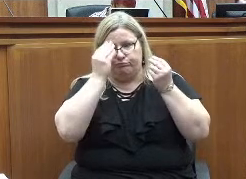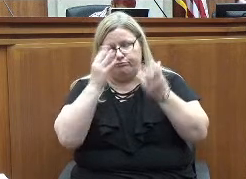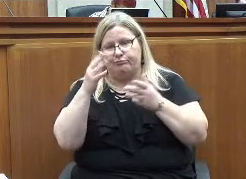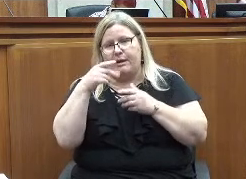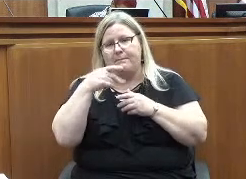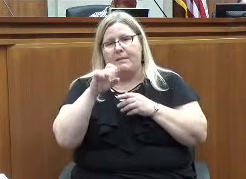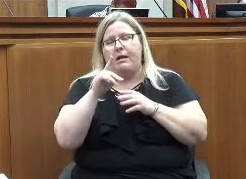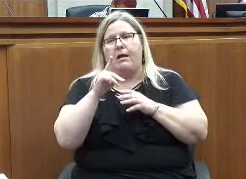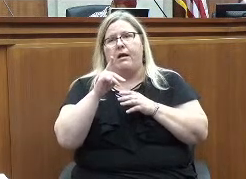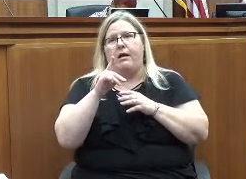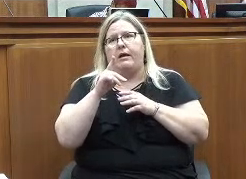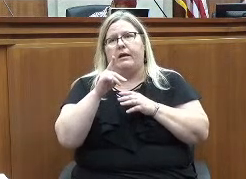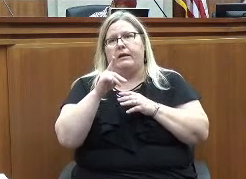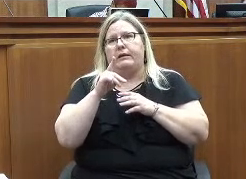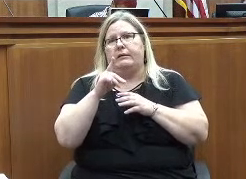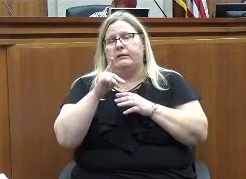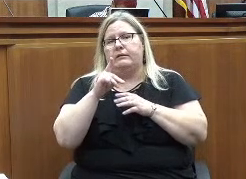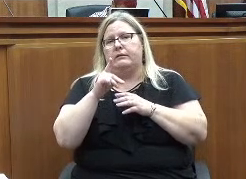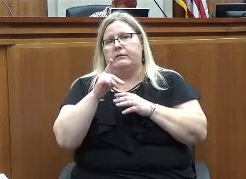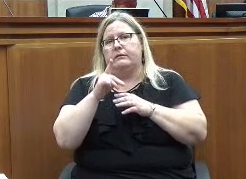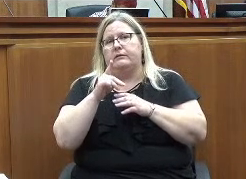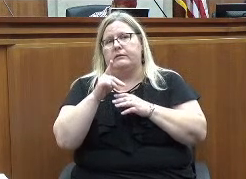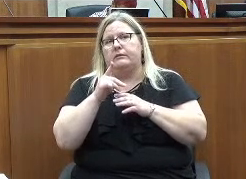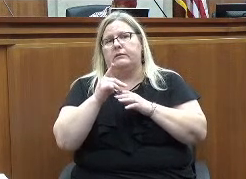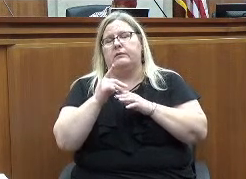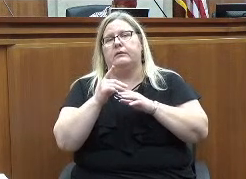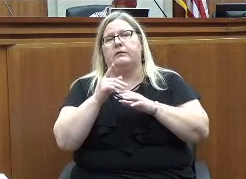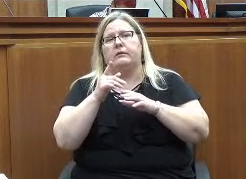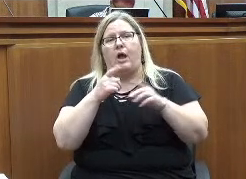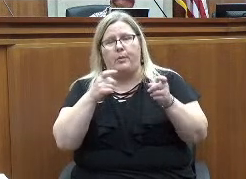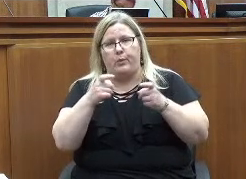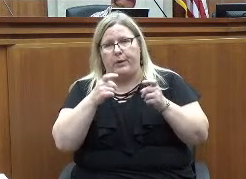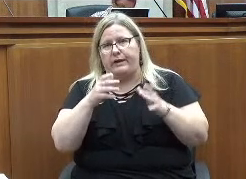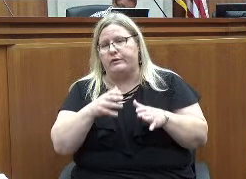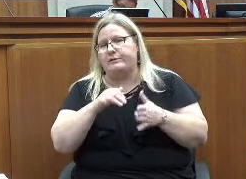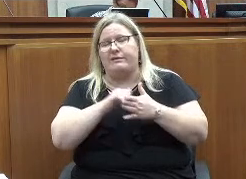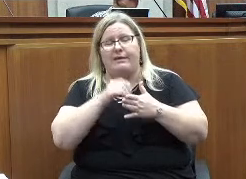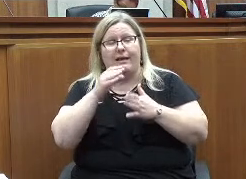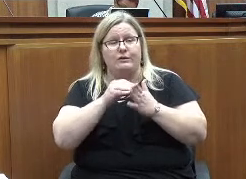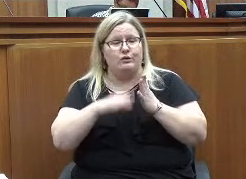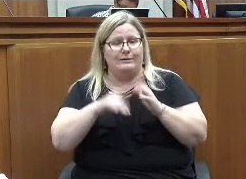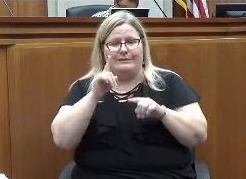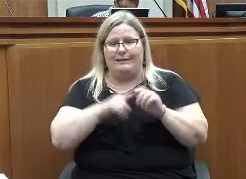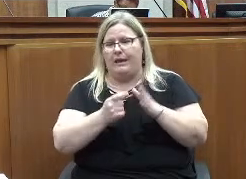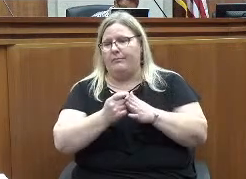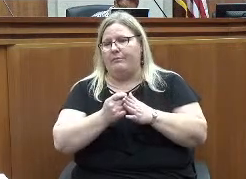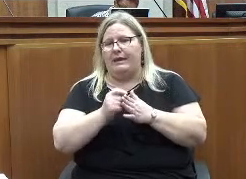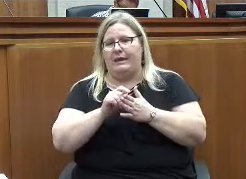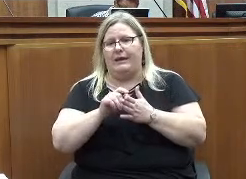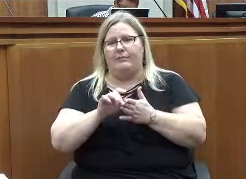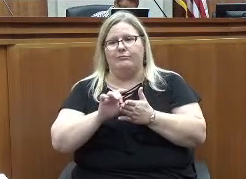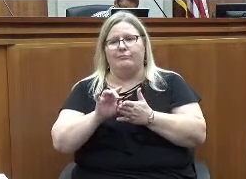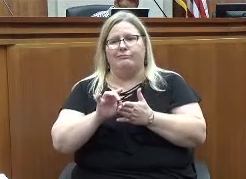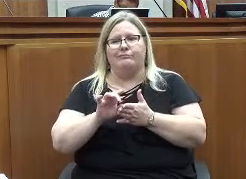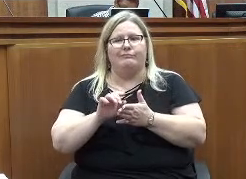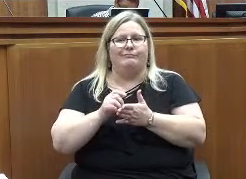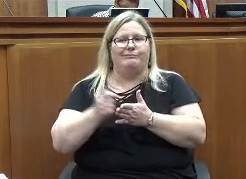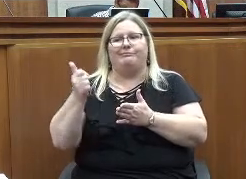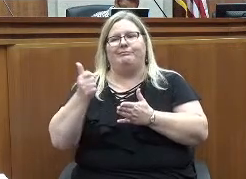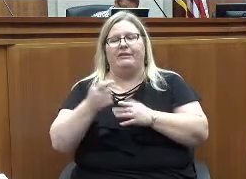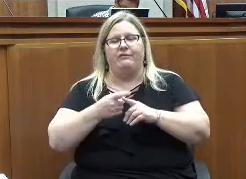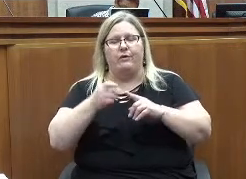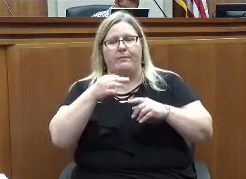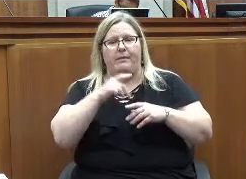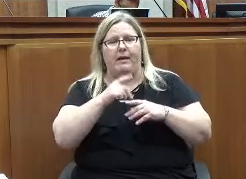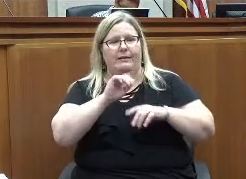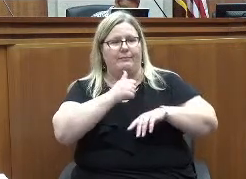that students may not be excluded from admission into a pod based on their exceptionalities